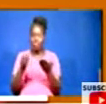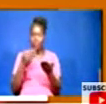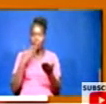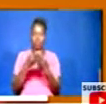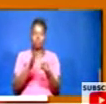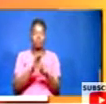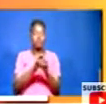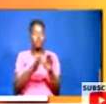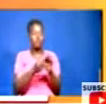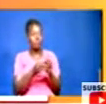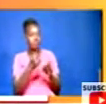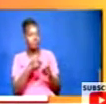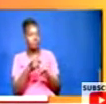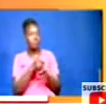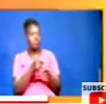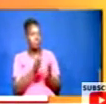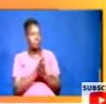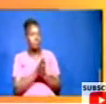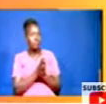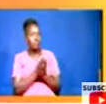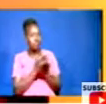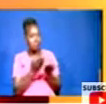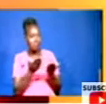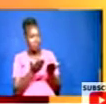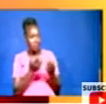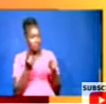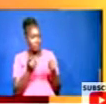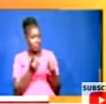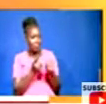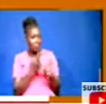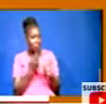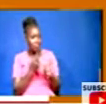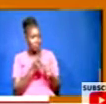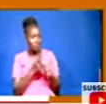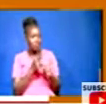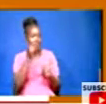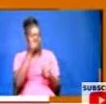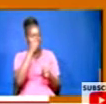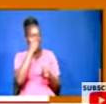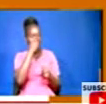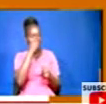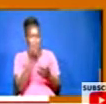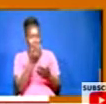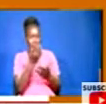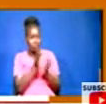for joining us, Sylvester. Well, this was first President William Ruto's first